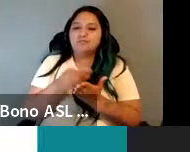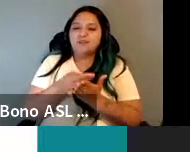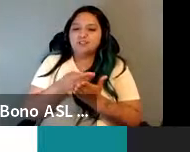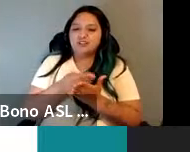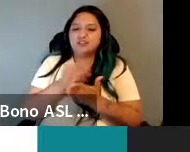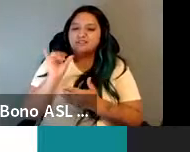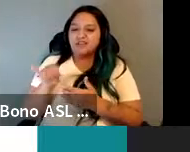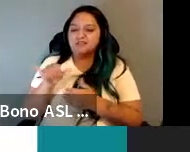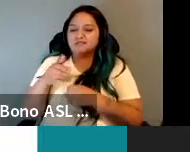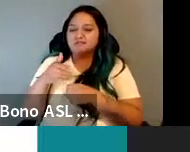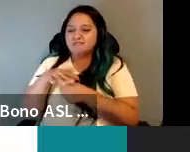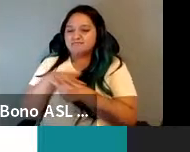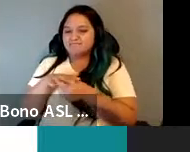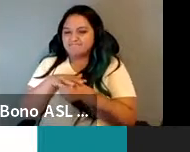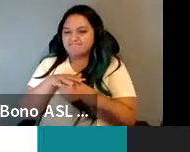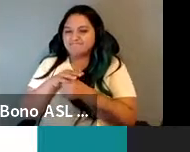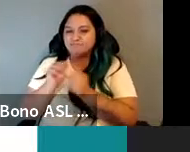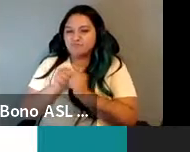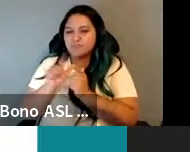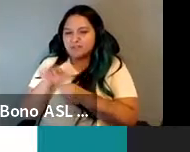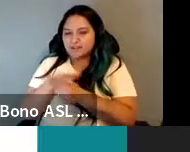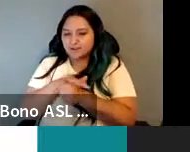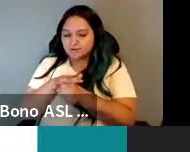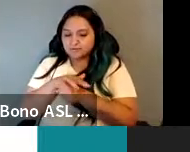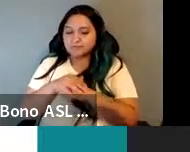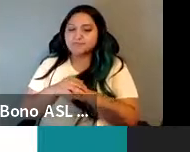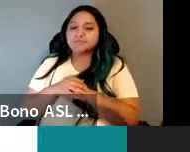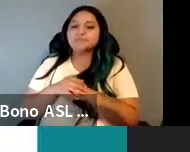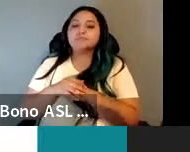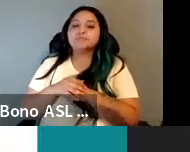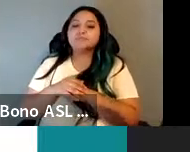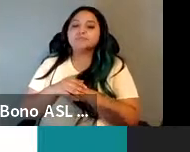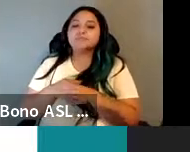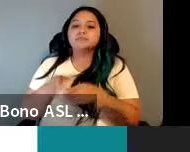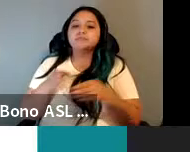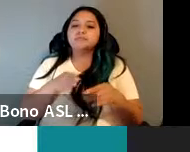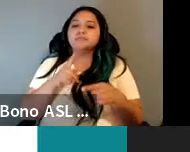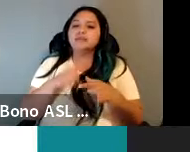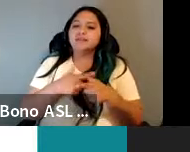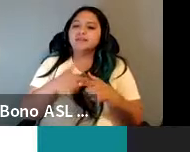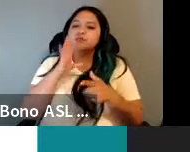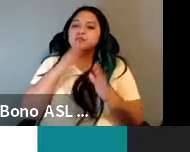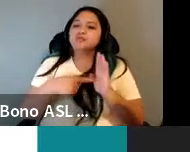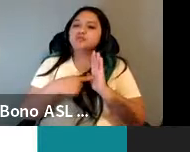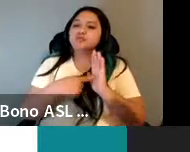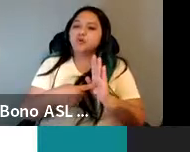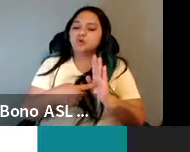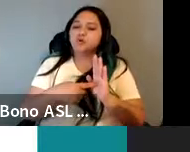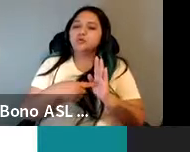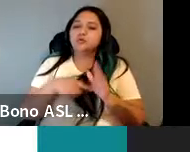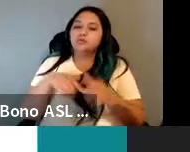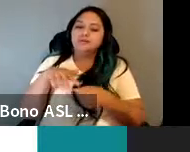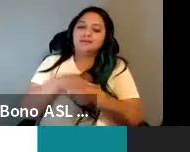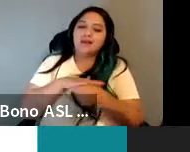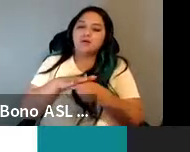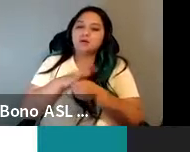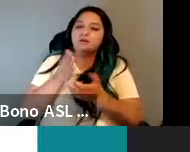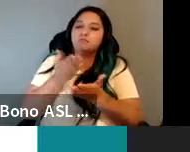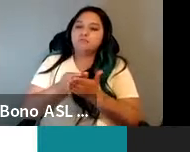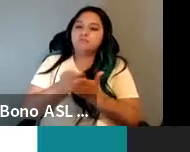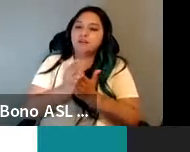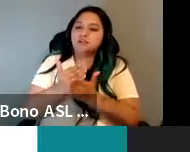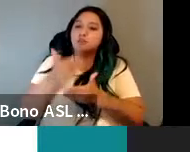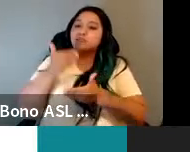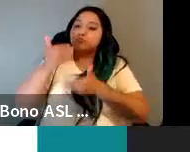then I'll go ahead and show you a swim lane of the county budget process before we